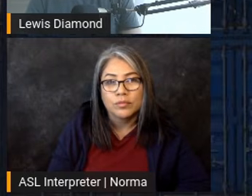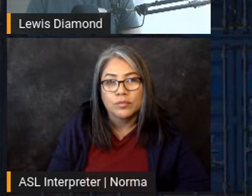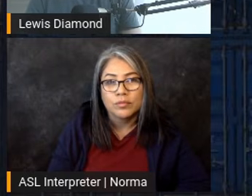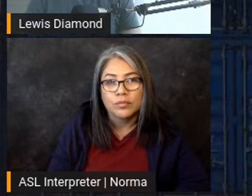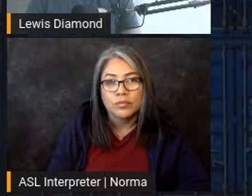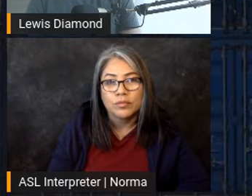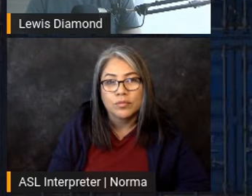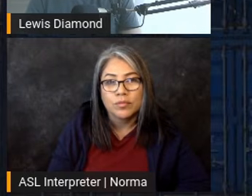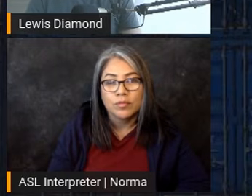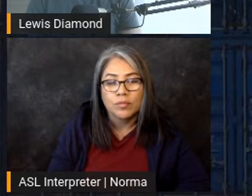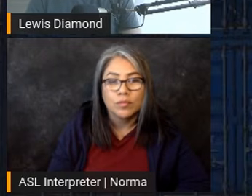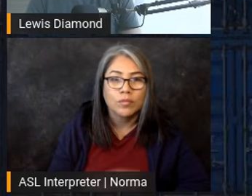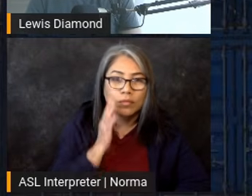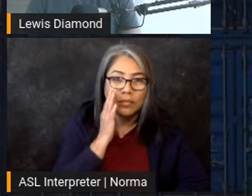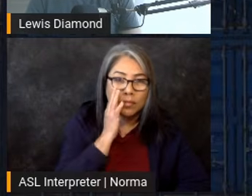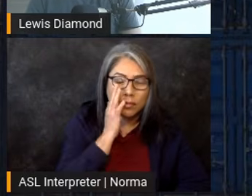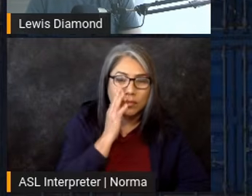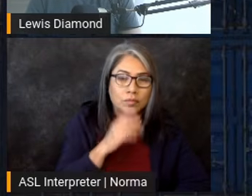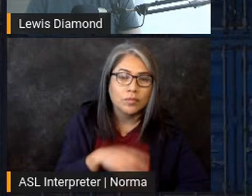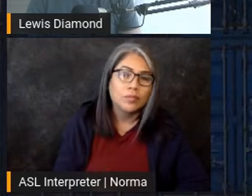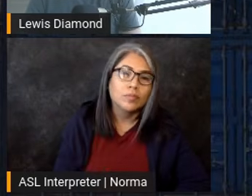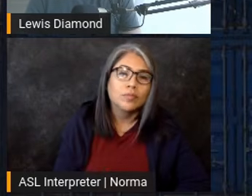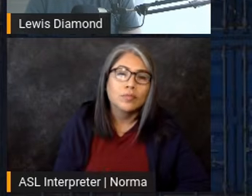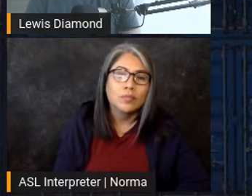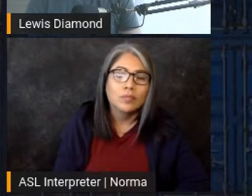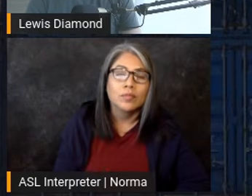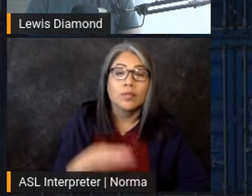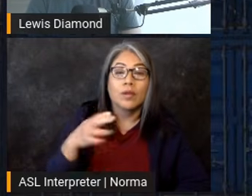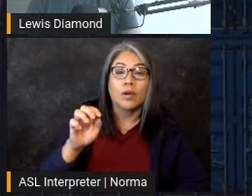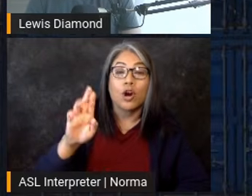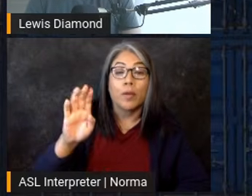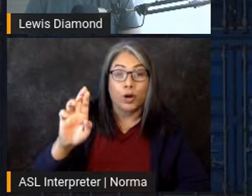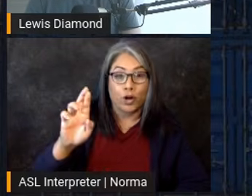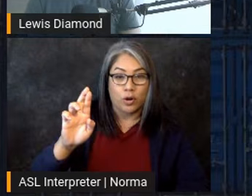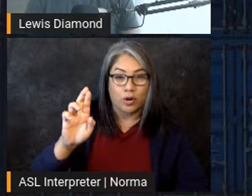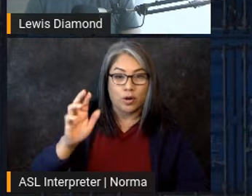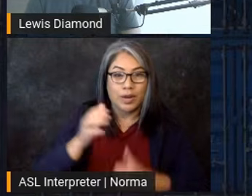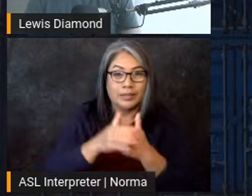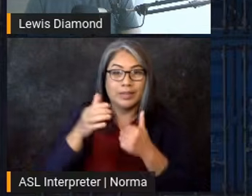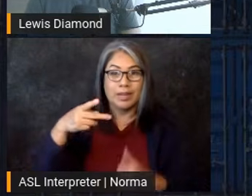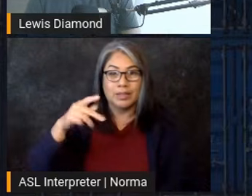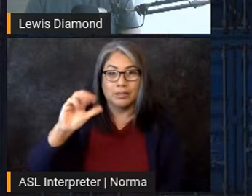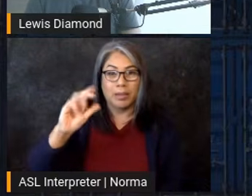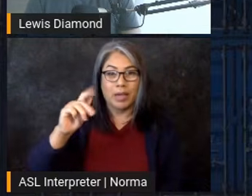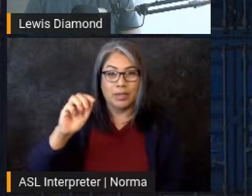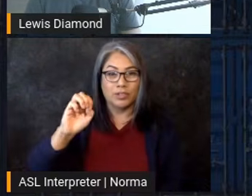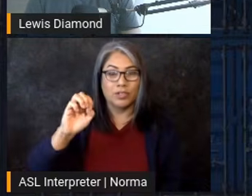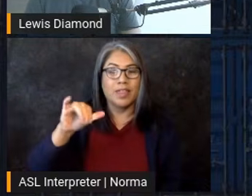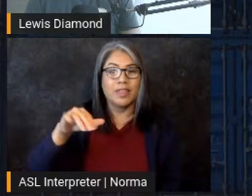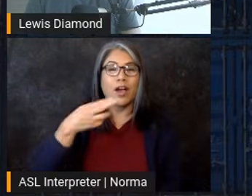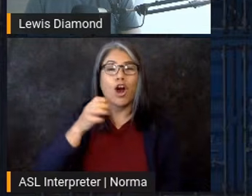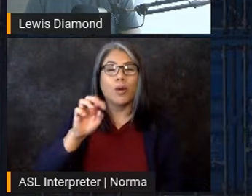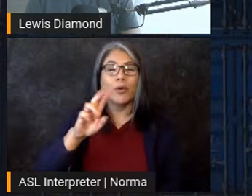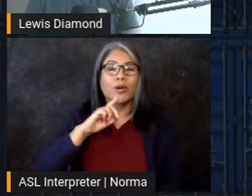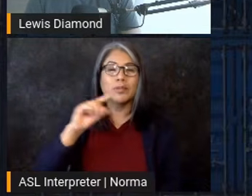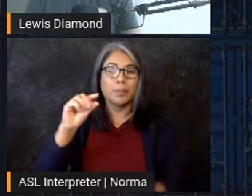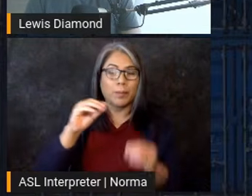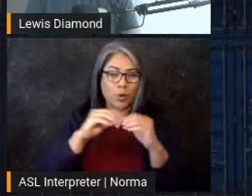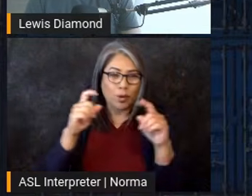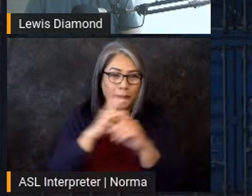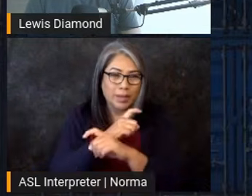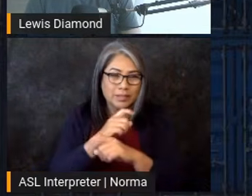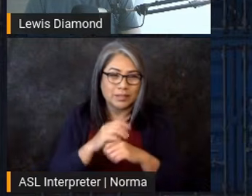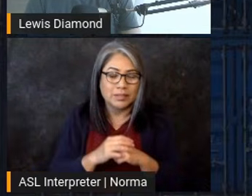package that we're going to be showing here is Harbor. And Harbor is a bit more complex. We have a bit